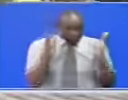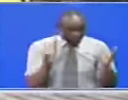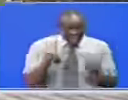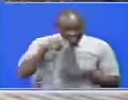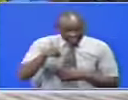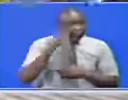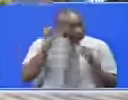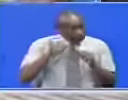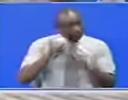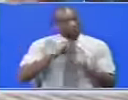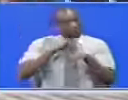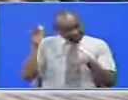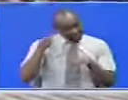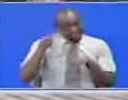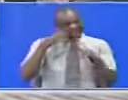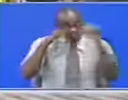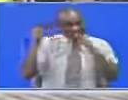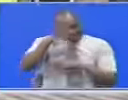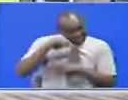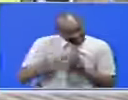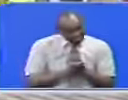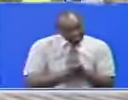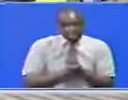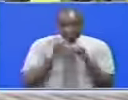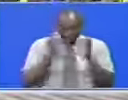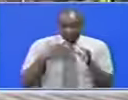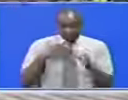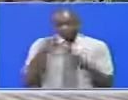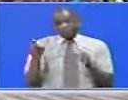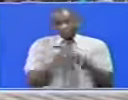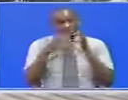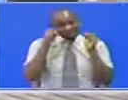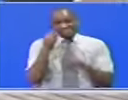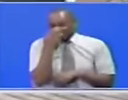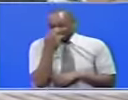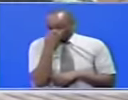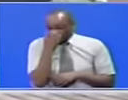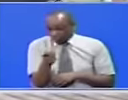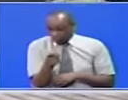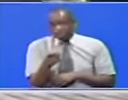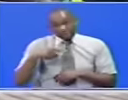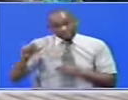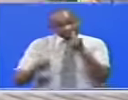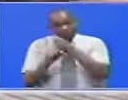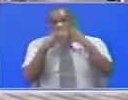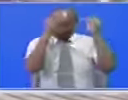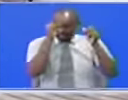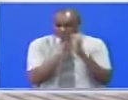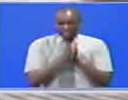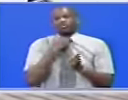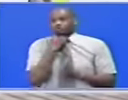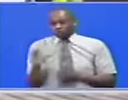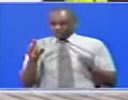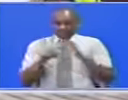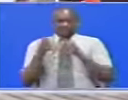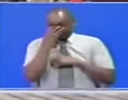votes in terms of the presidential votes? Because if you fight the deputy president and yet you are supporting the president, this is one ticket